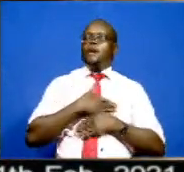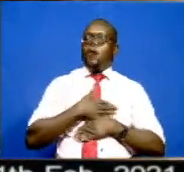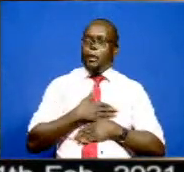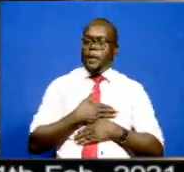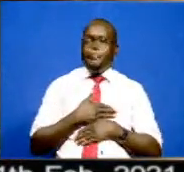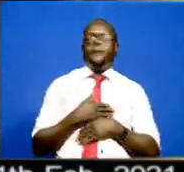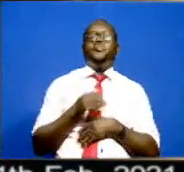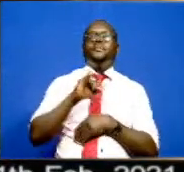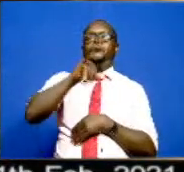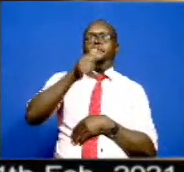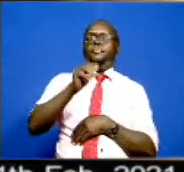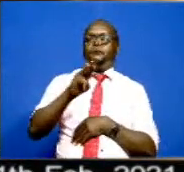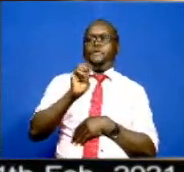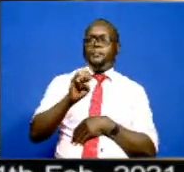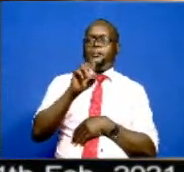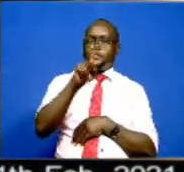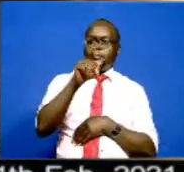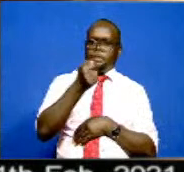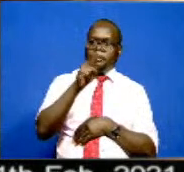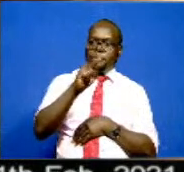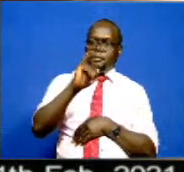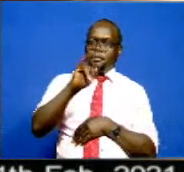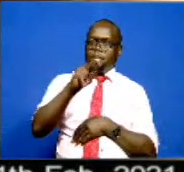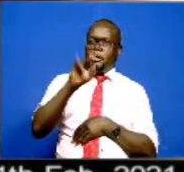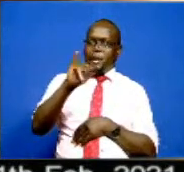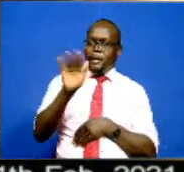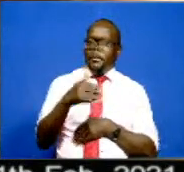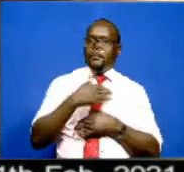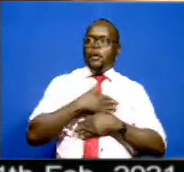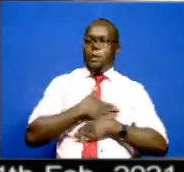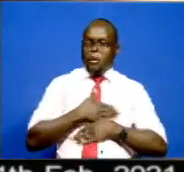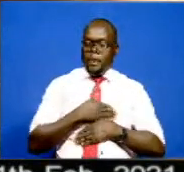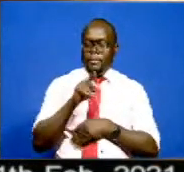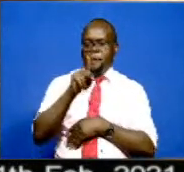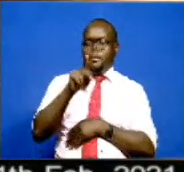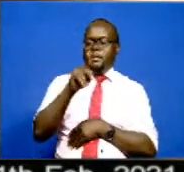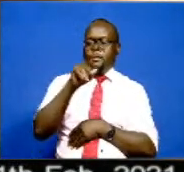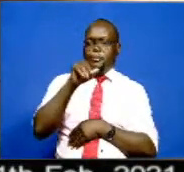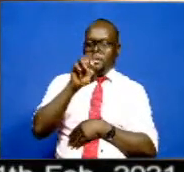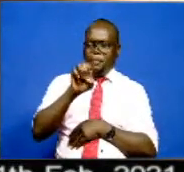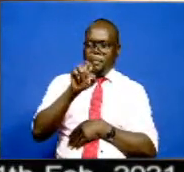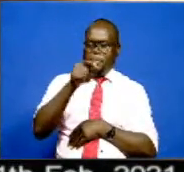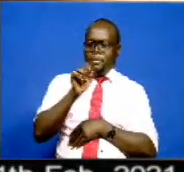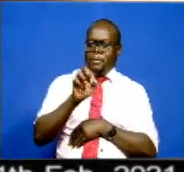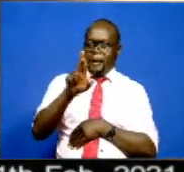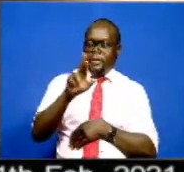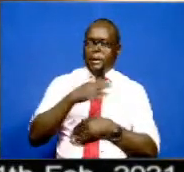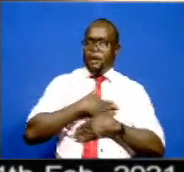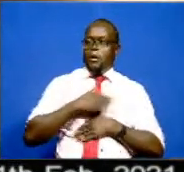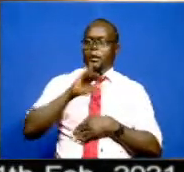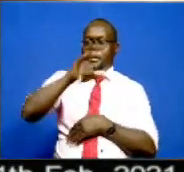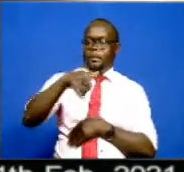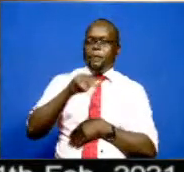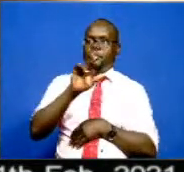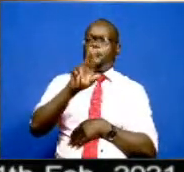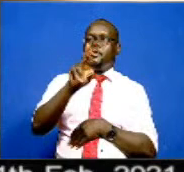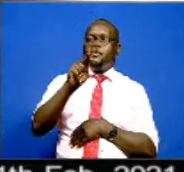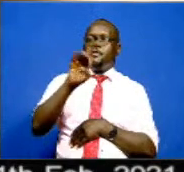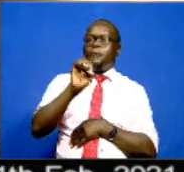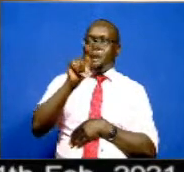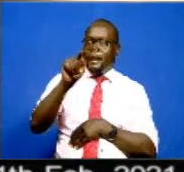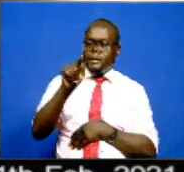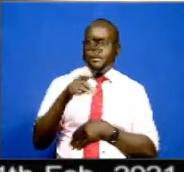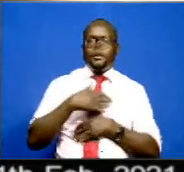James Kanini Kiaga Madenge MP, the Honorable Alfred Kiptok Keter MP, the Honorable Junet Sheikh Nur Mohammed MP,